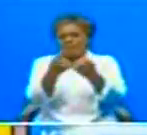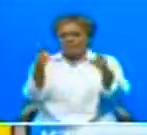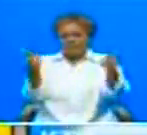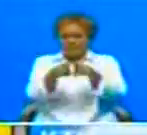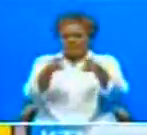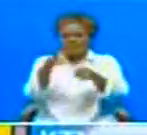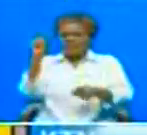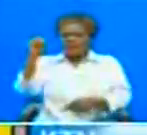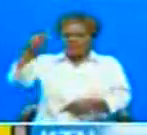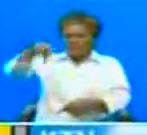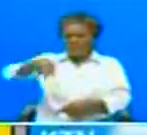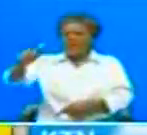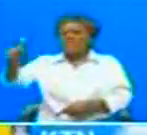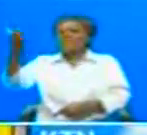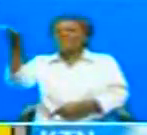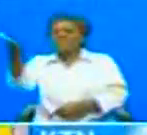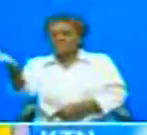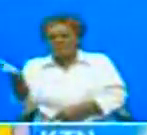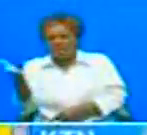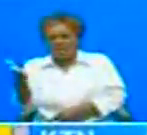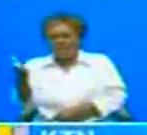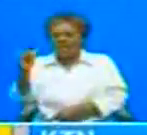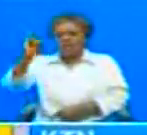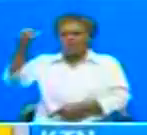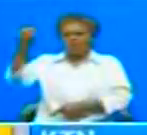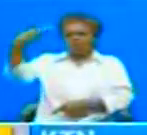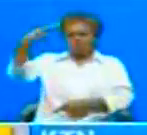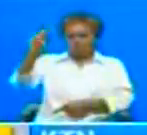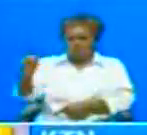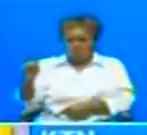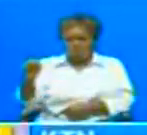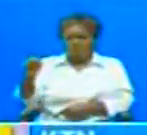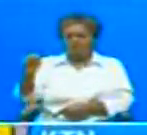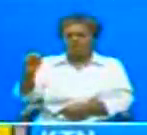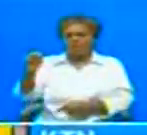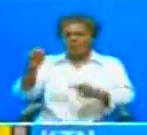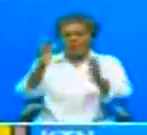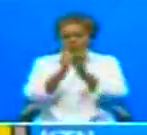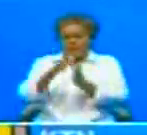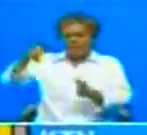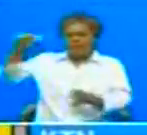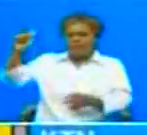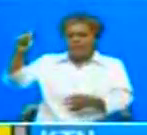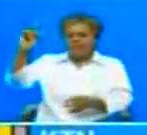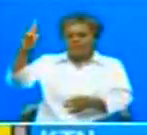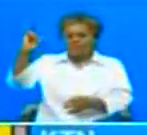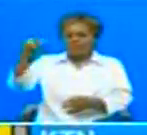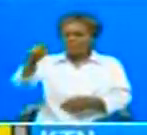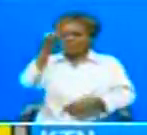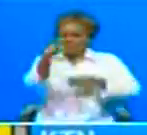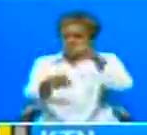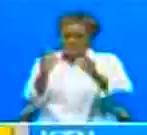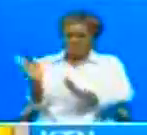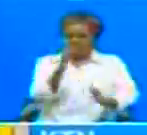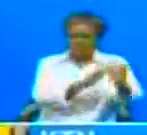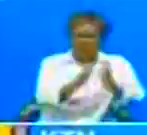company of MPs Moitalel Ole Kenta, John Nangeno, Kolei Ole Lemain, and Patrick Ntutu. They were accused of planning